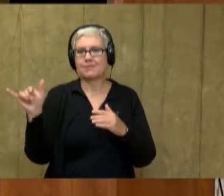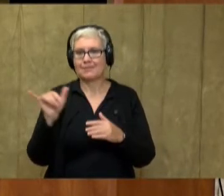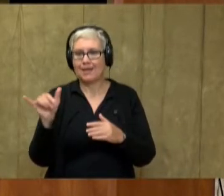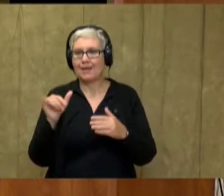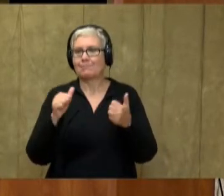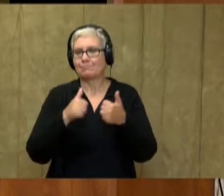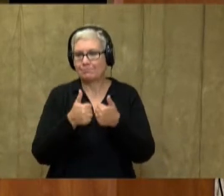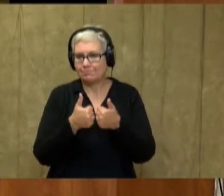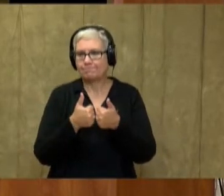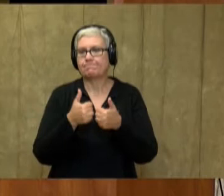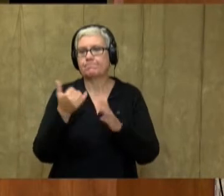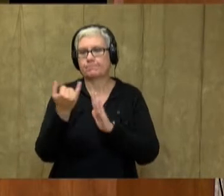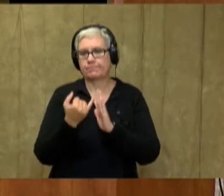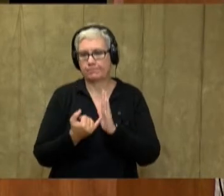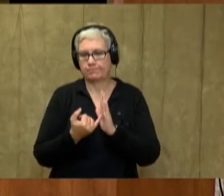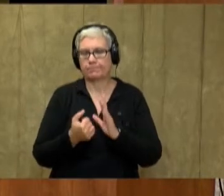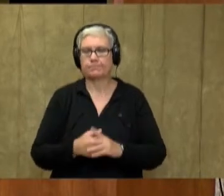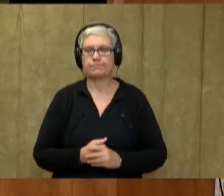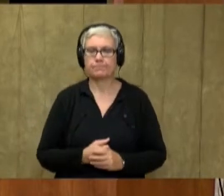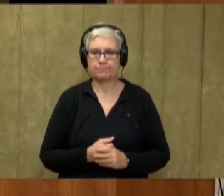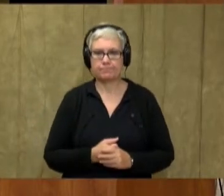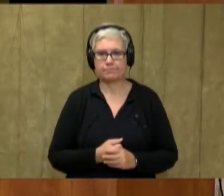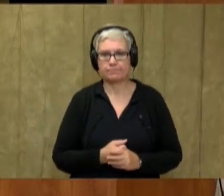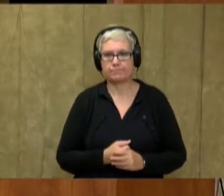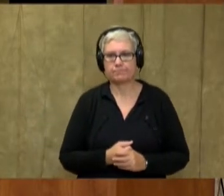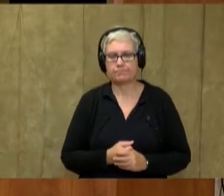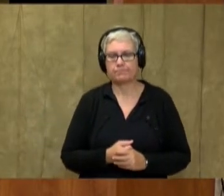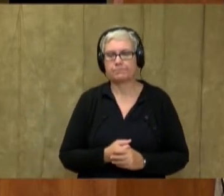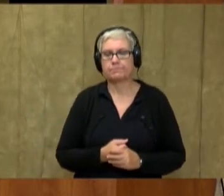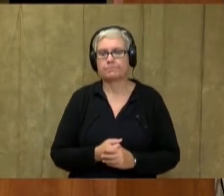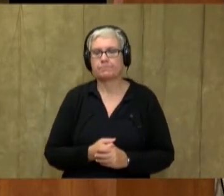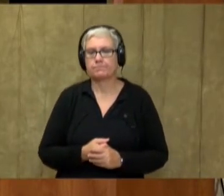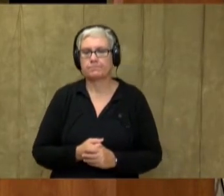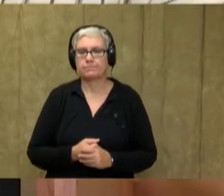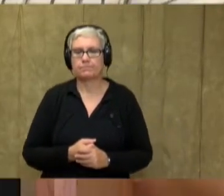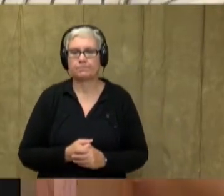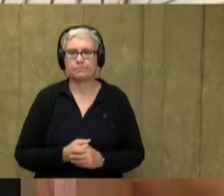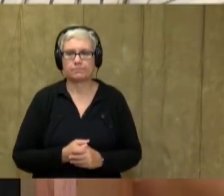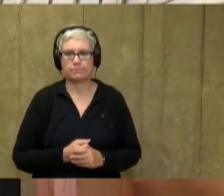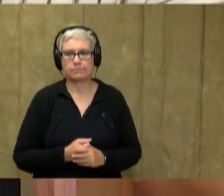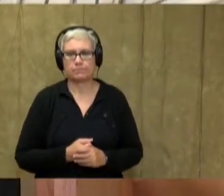into our paragraph to use it as our first piece of text.